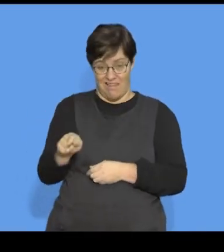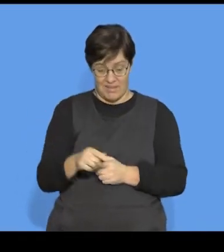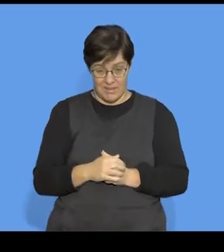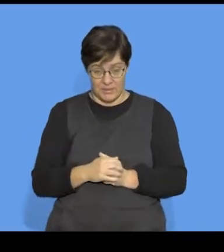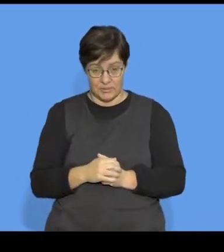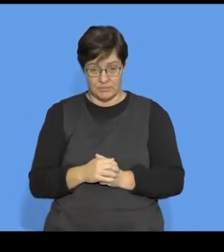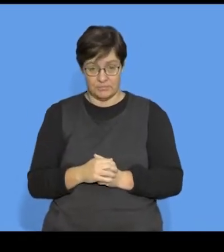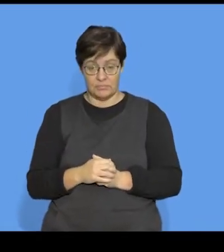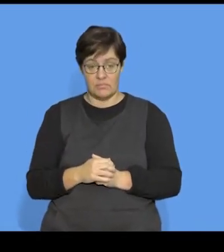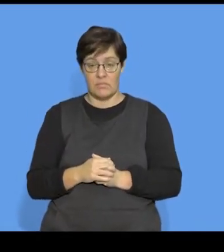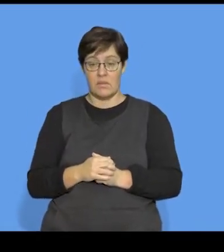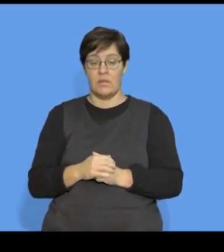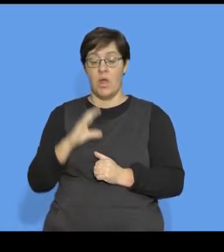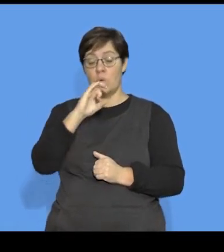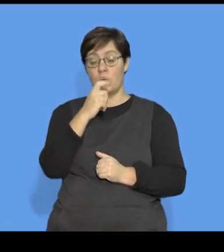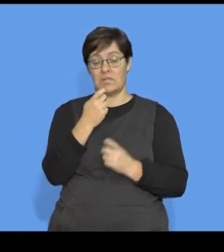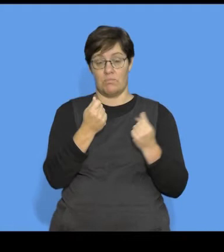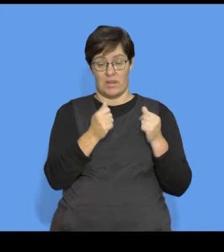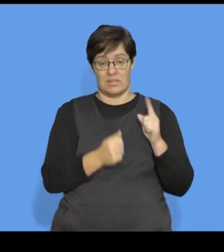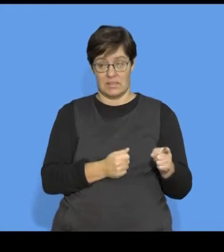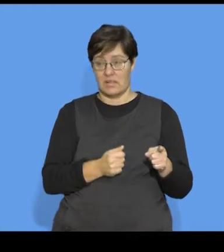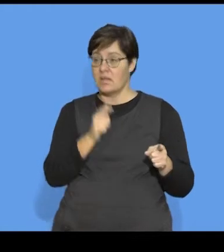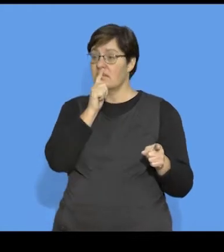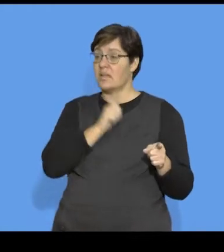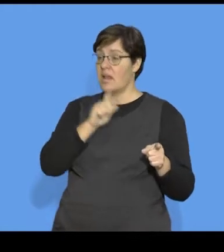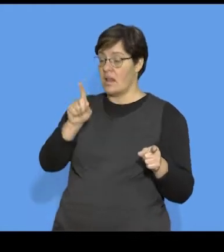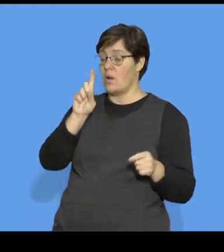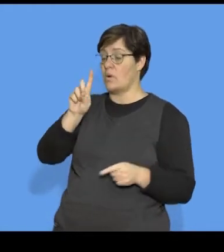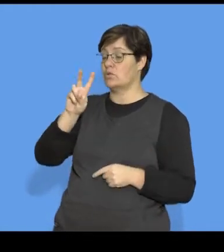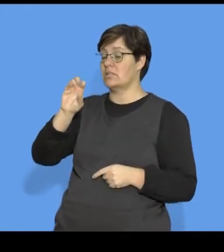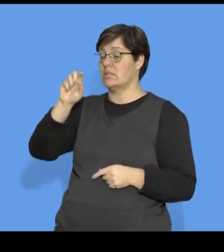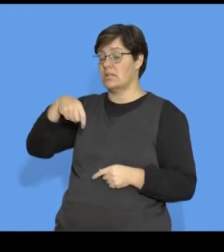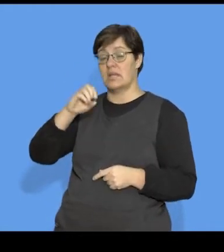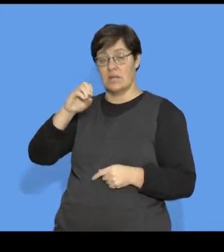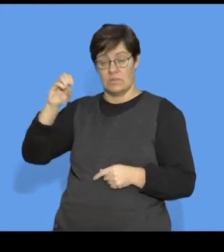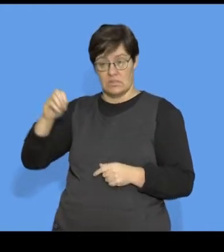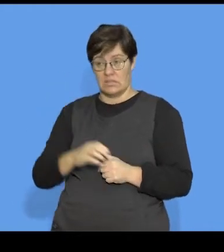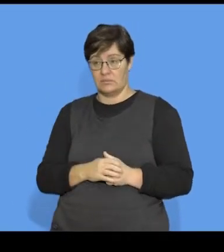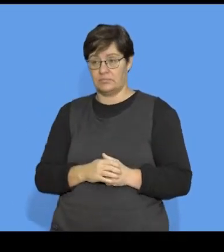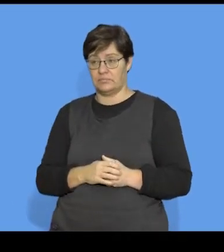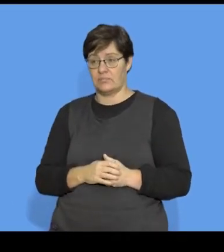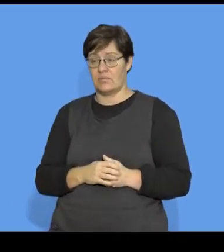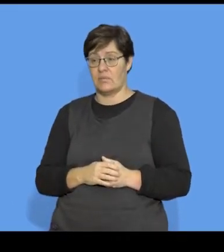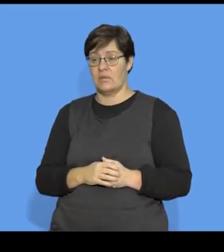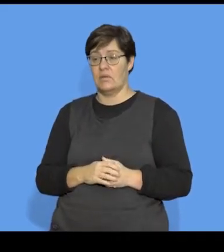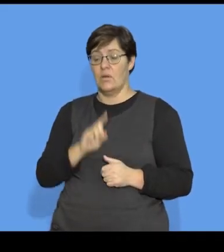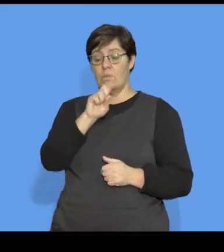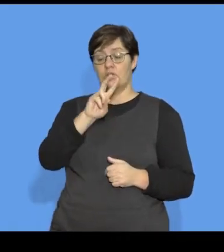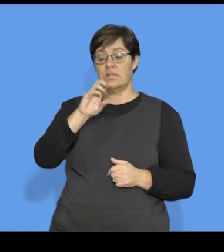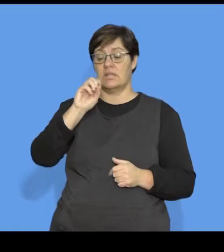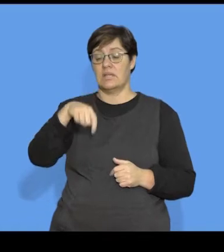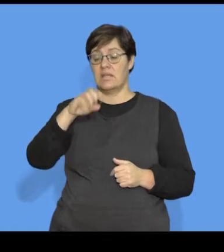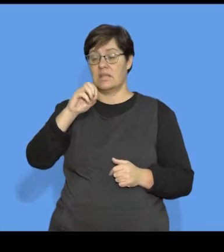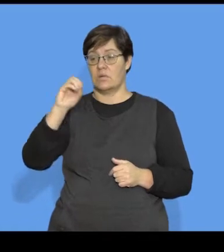vehicle. Take your cost price, which is, they told you here, 120,000. Therefore, you